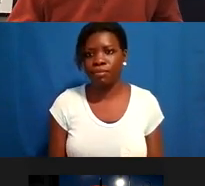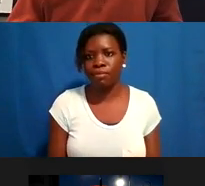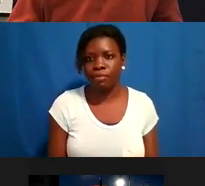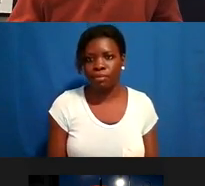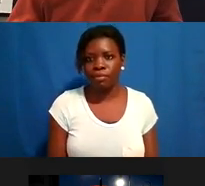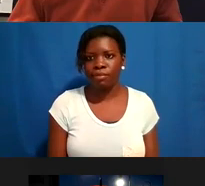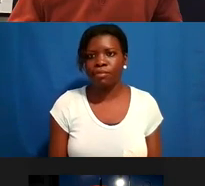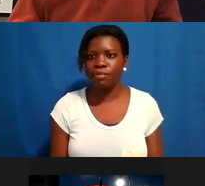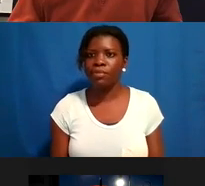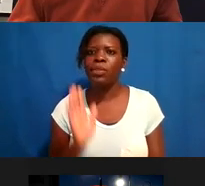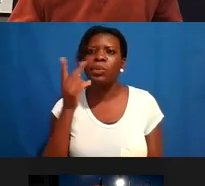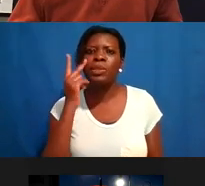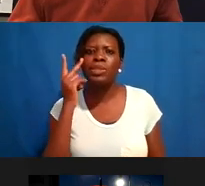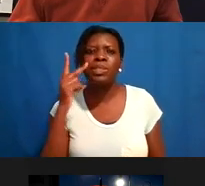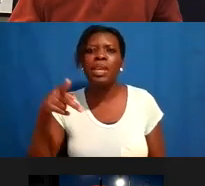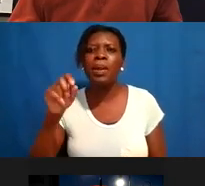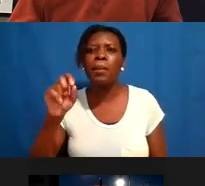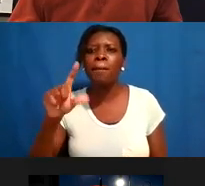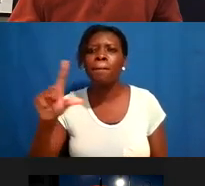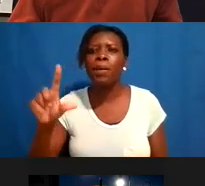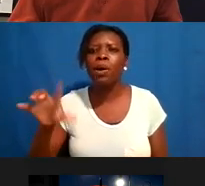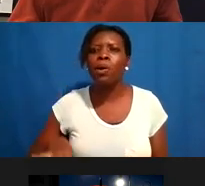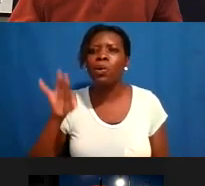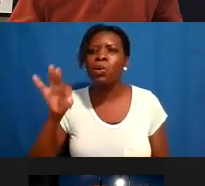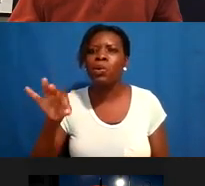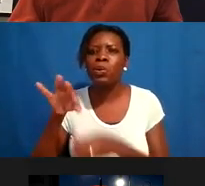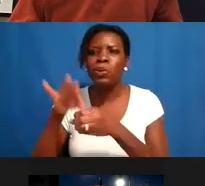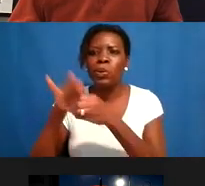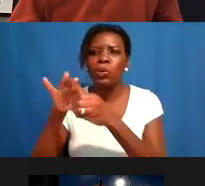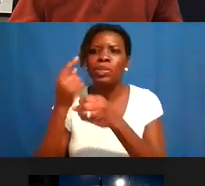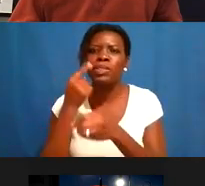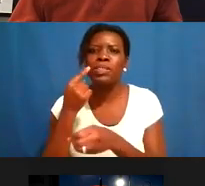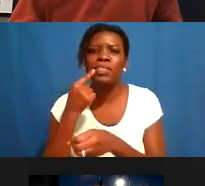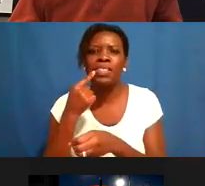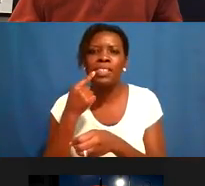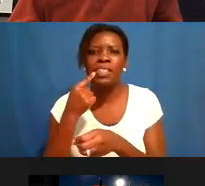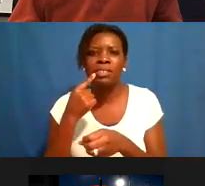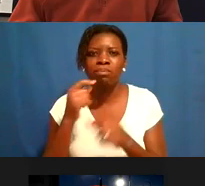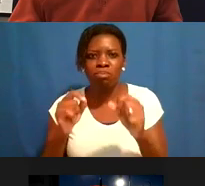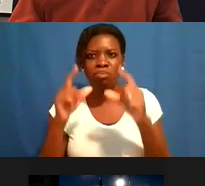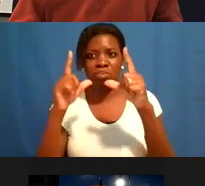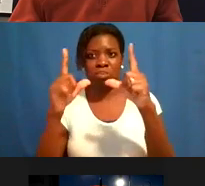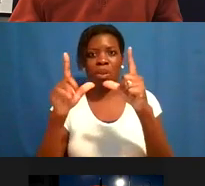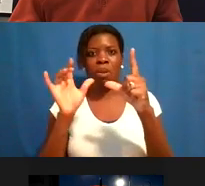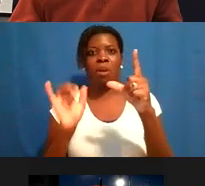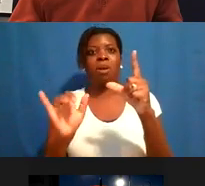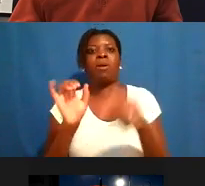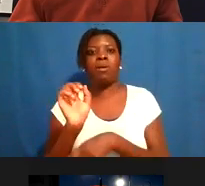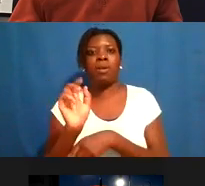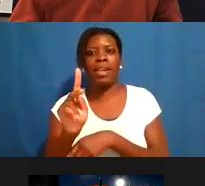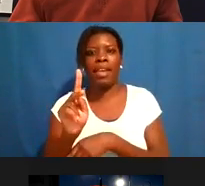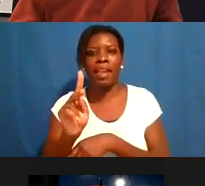We'll see what the poll says. All right, it's coming. Oh, okay. So